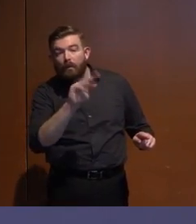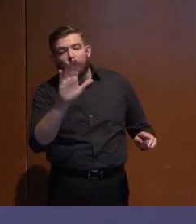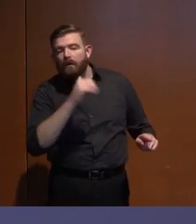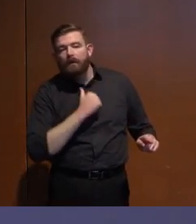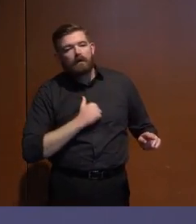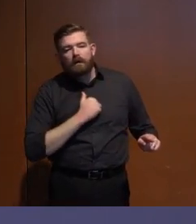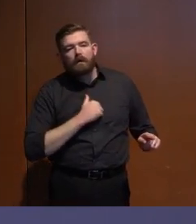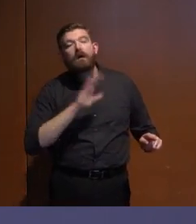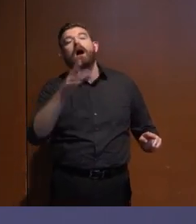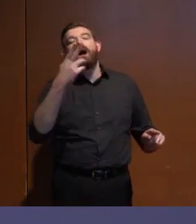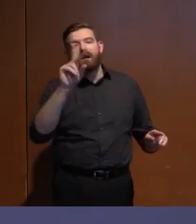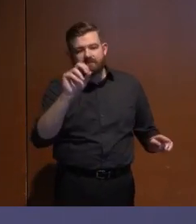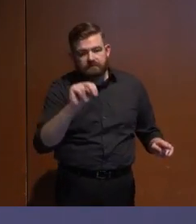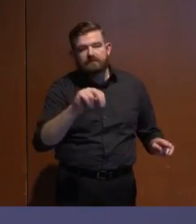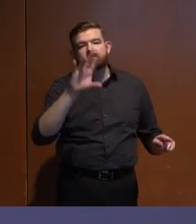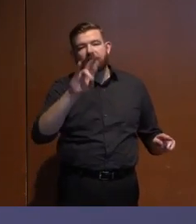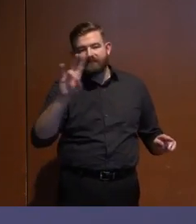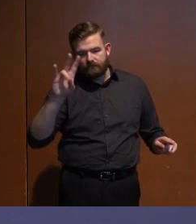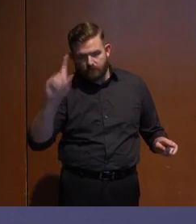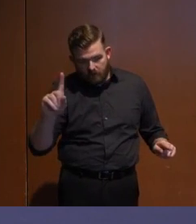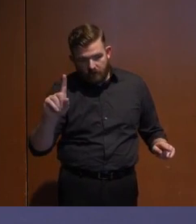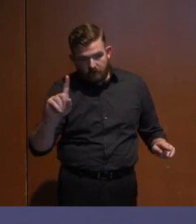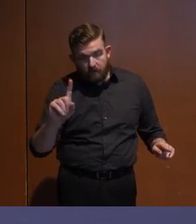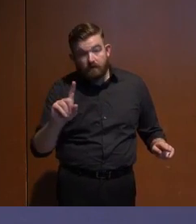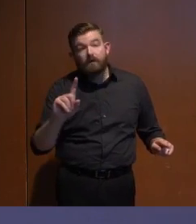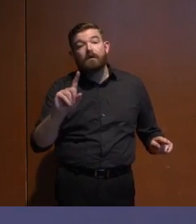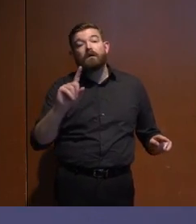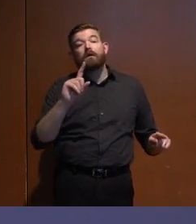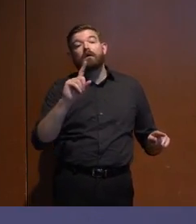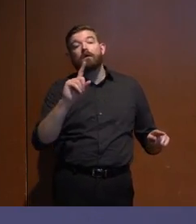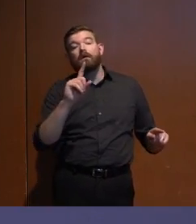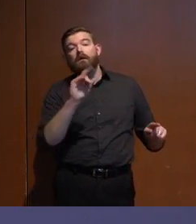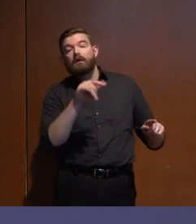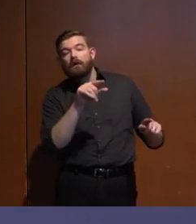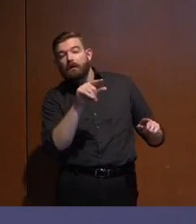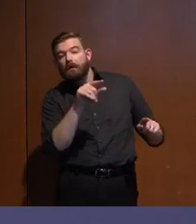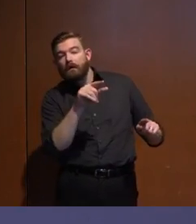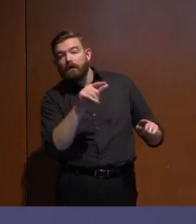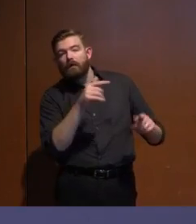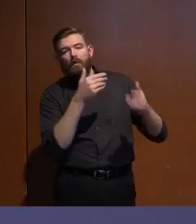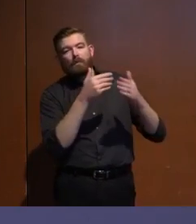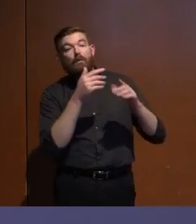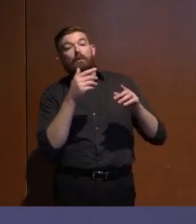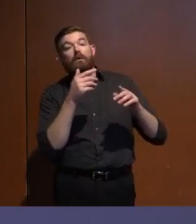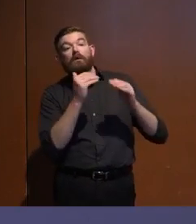Hudson, 771. And then right behind Hudson is Union County with